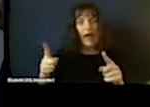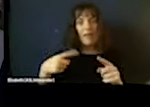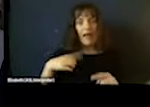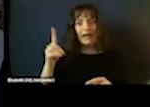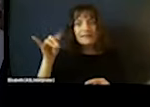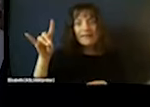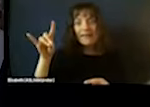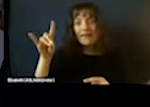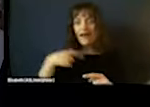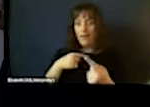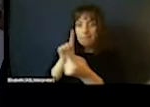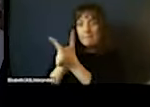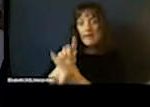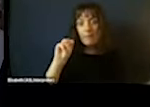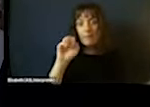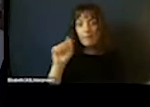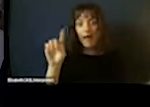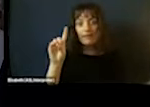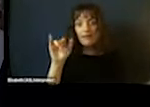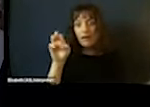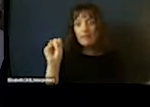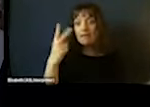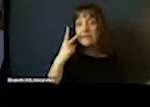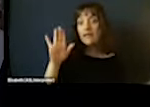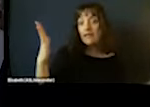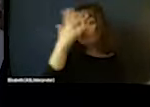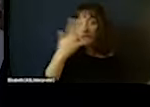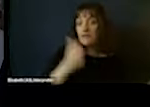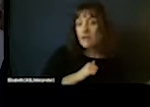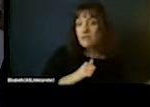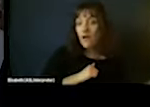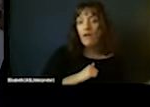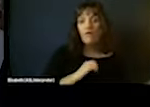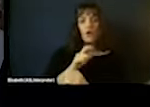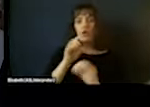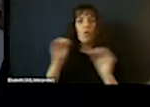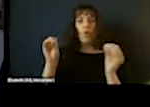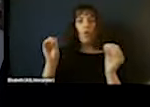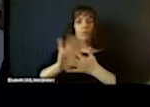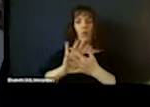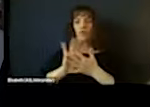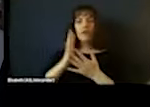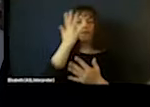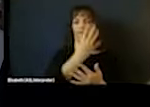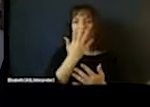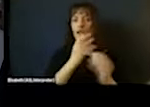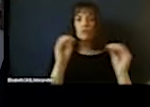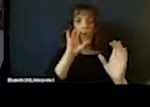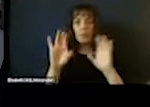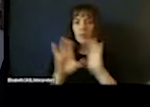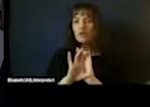microphones, just direct to my ears. And then I can see his face direct my eyes. And that might be